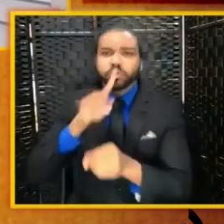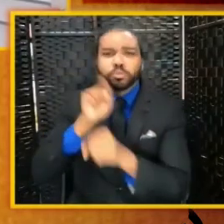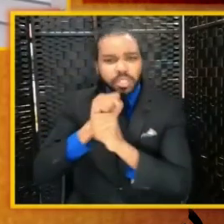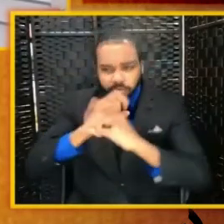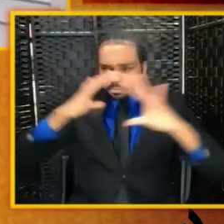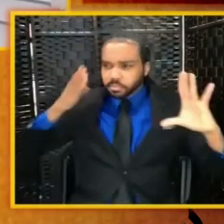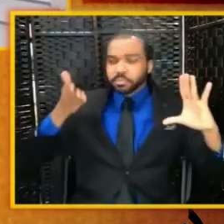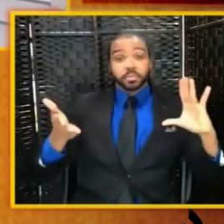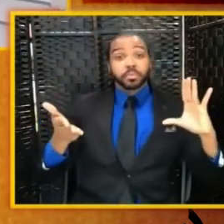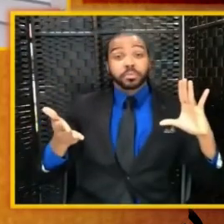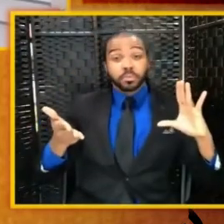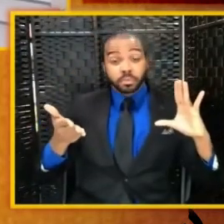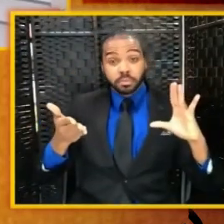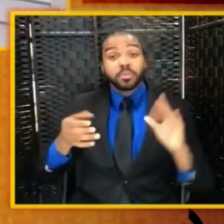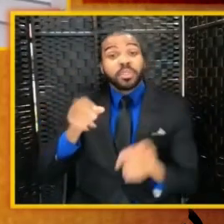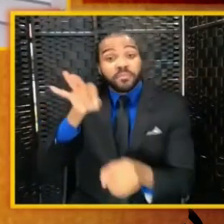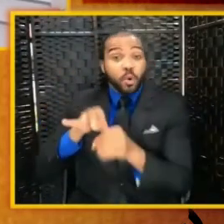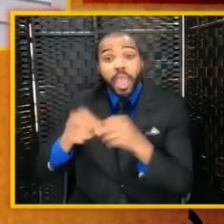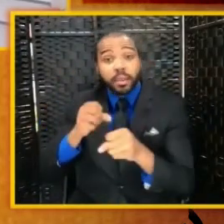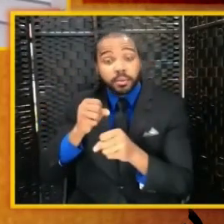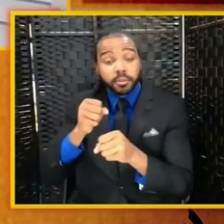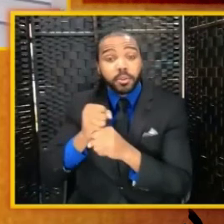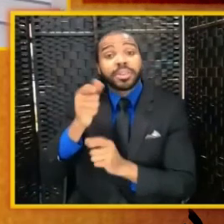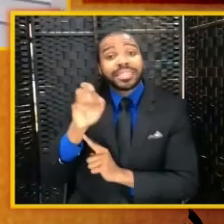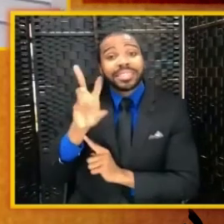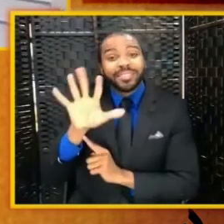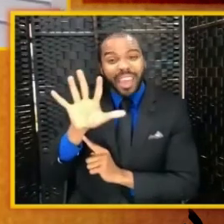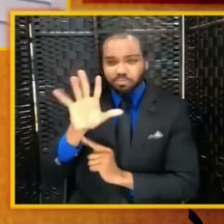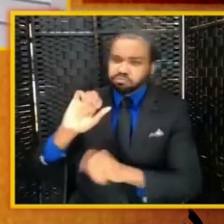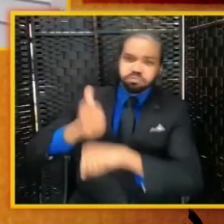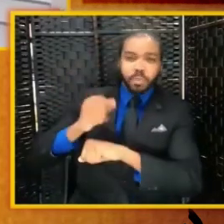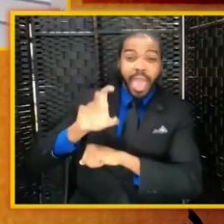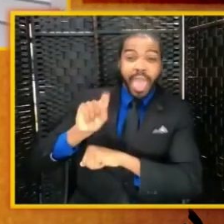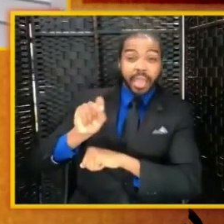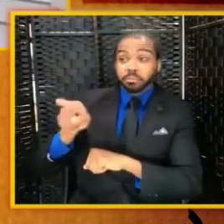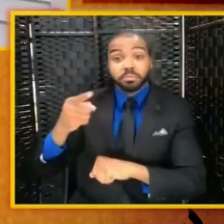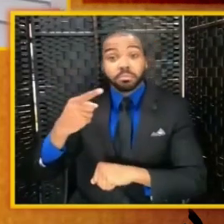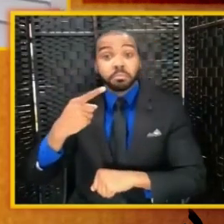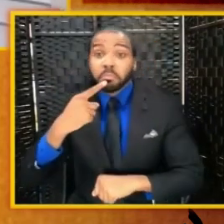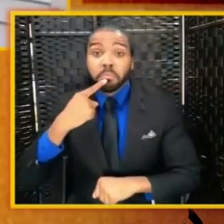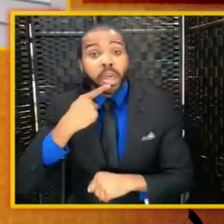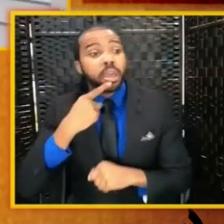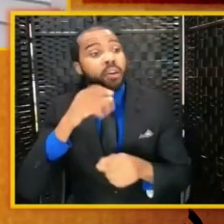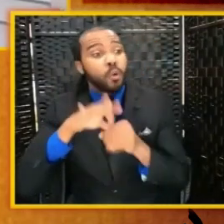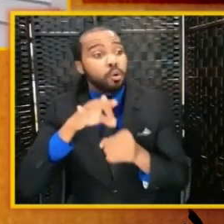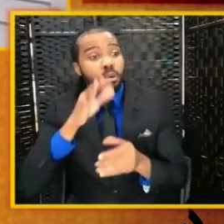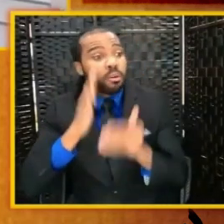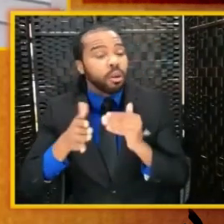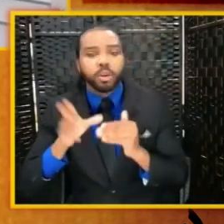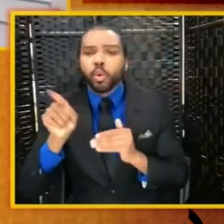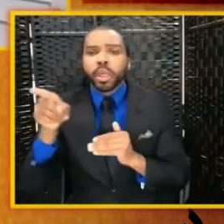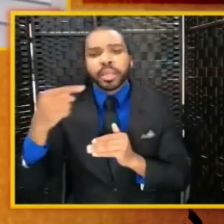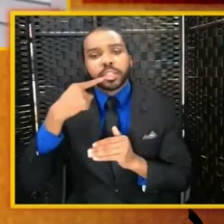Rights Act of 1965 with their decision in 2013, they didn't say the Voting Rights Act was over. They just said you had to fix it.